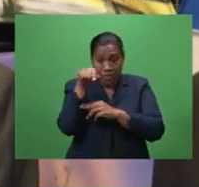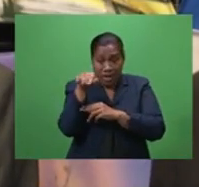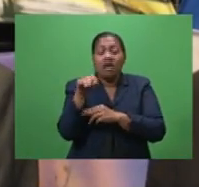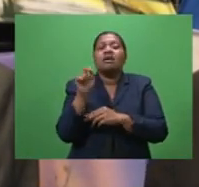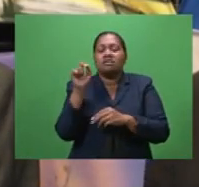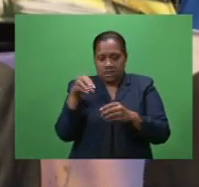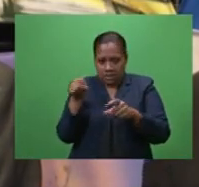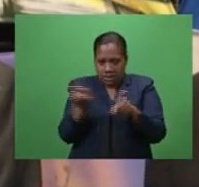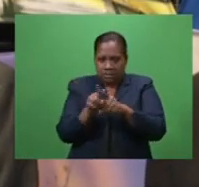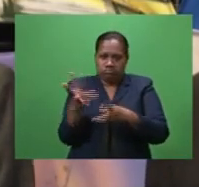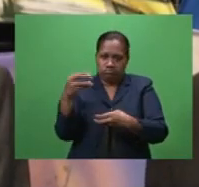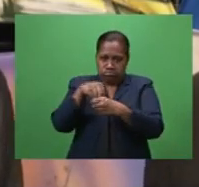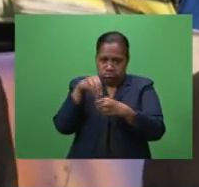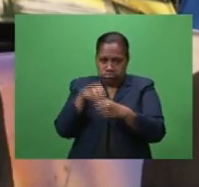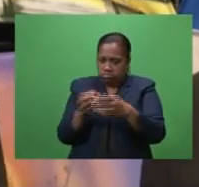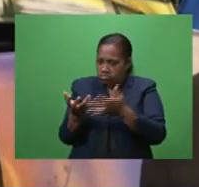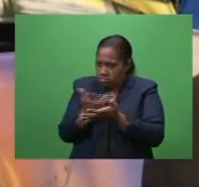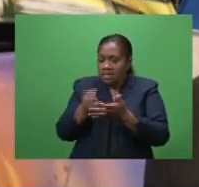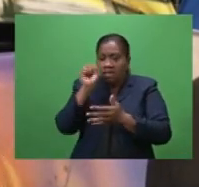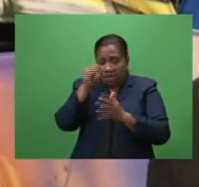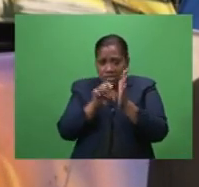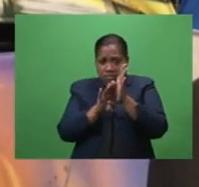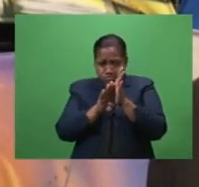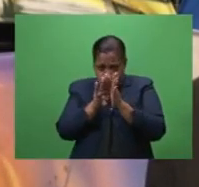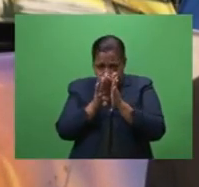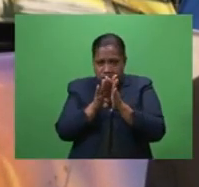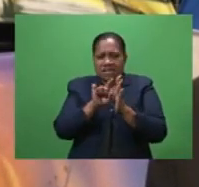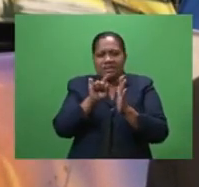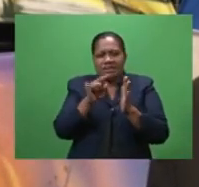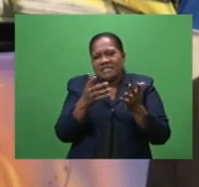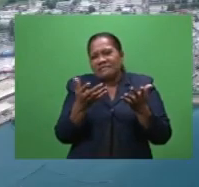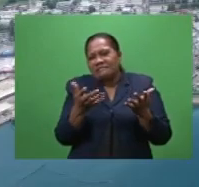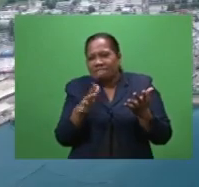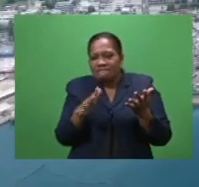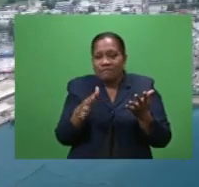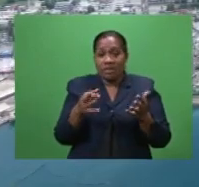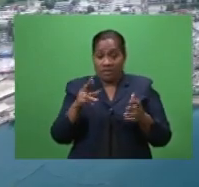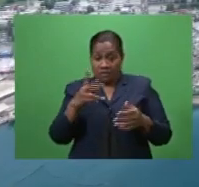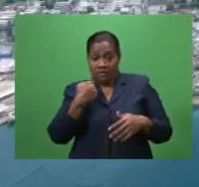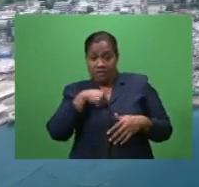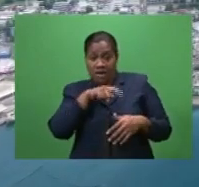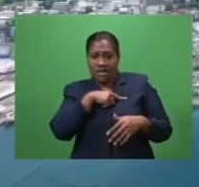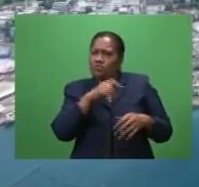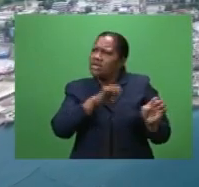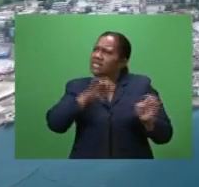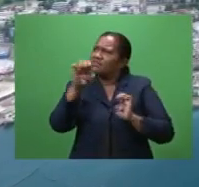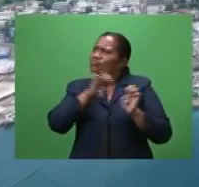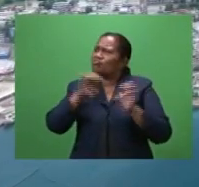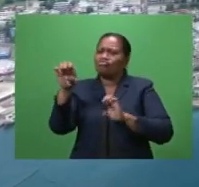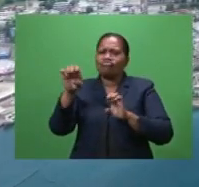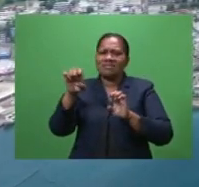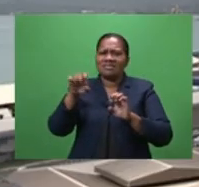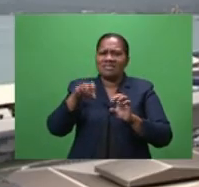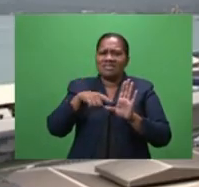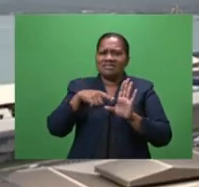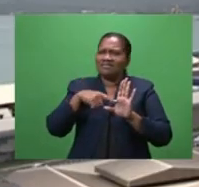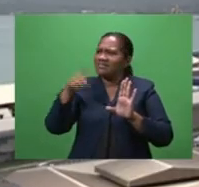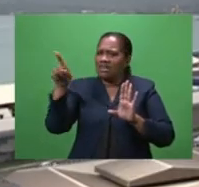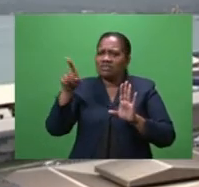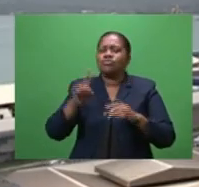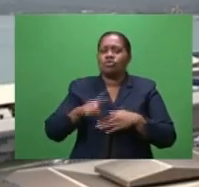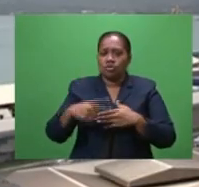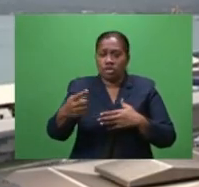growing, it fell flat, but fortunately for us, we some of the guys that were exporting out, it continued because Fiji Airways was